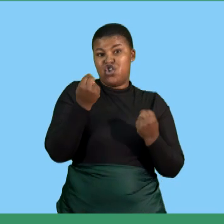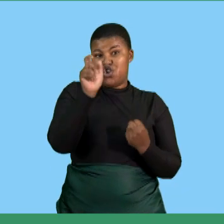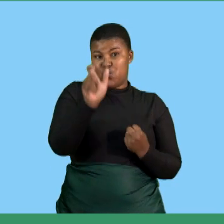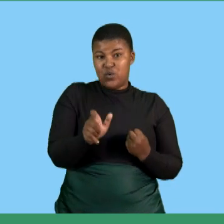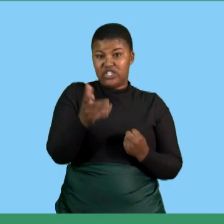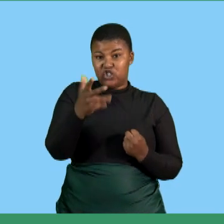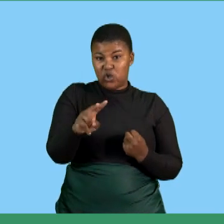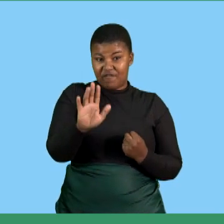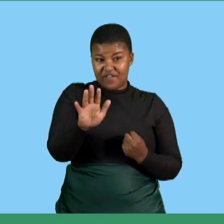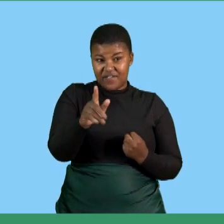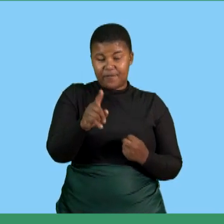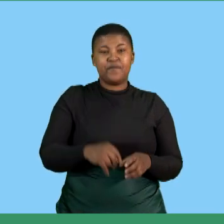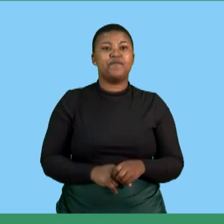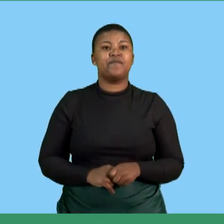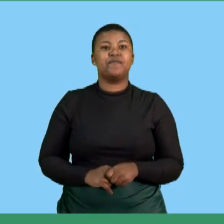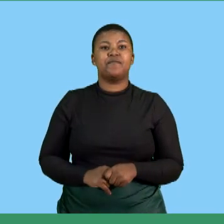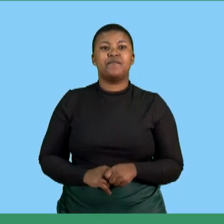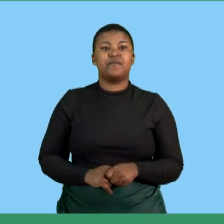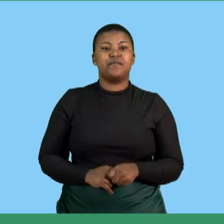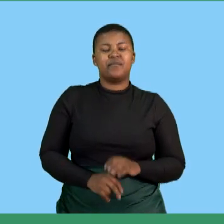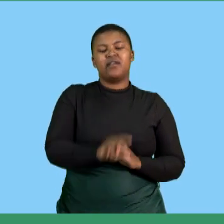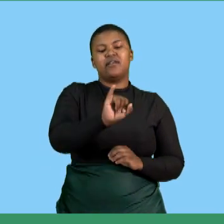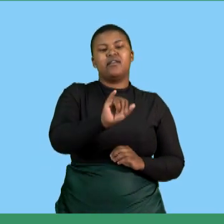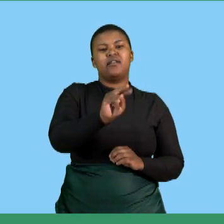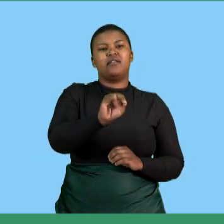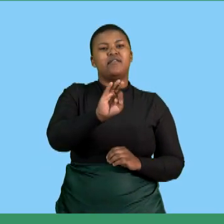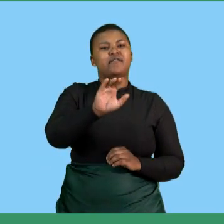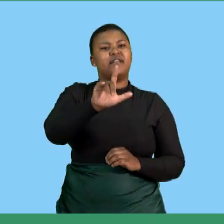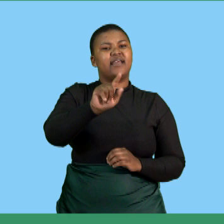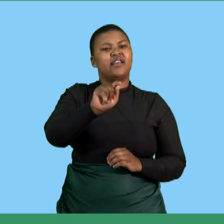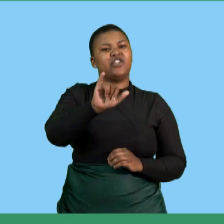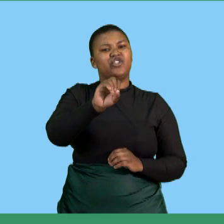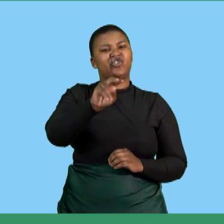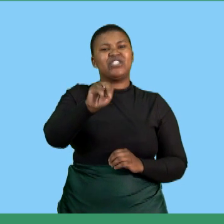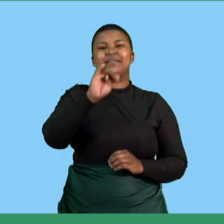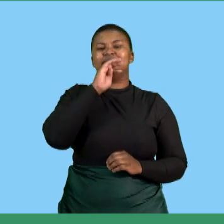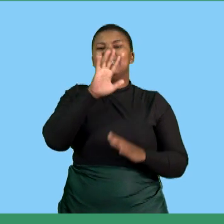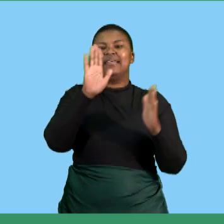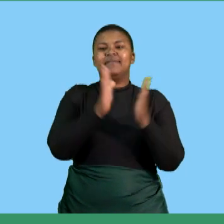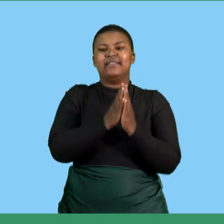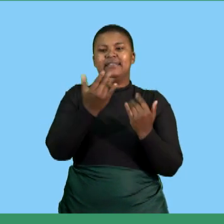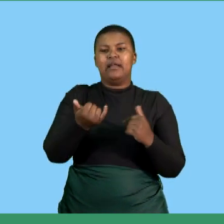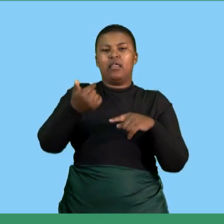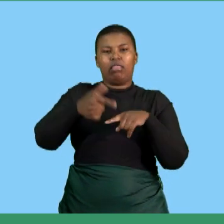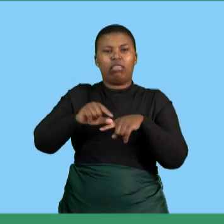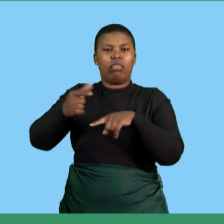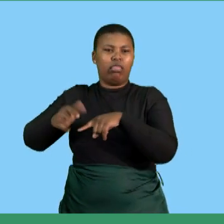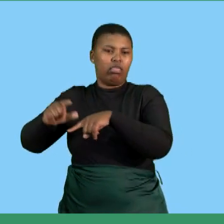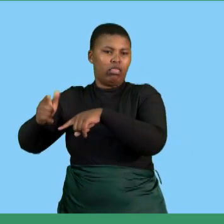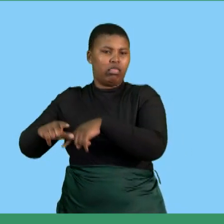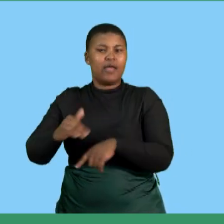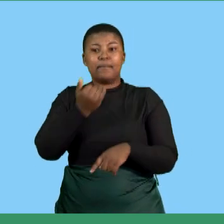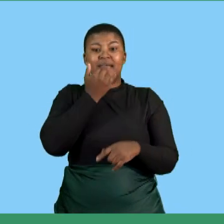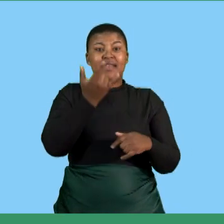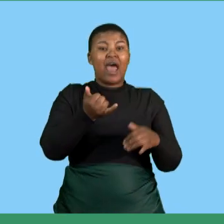new words. So inflation rate will of course be that the prices are increasing,